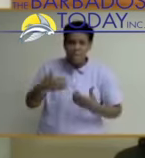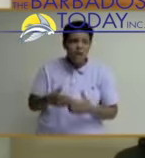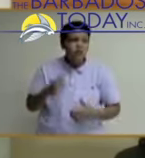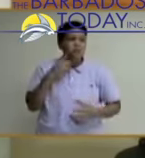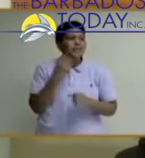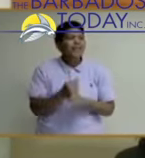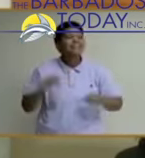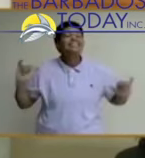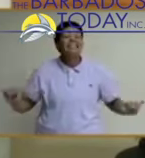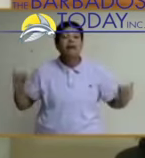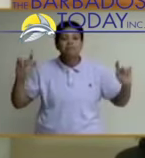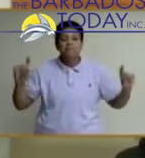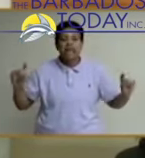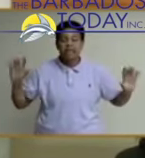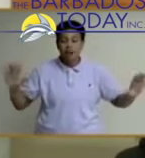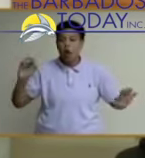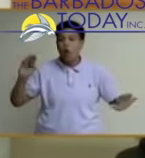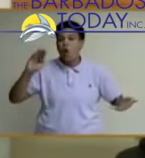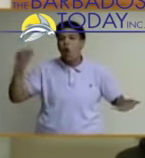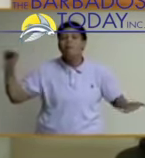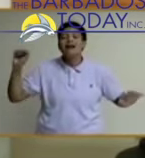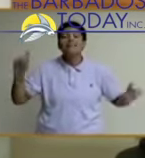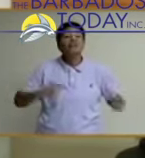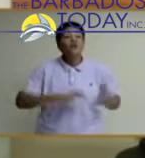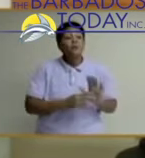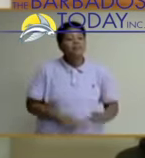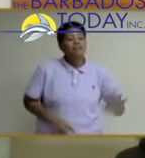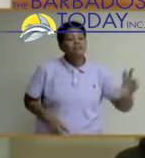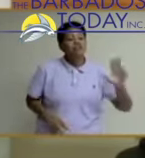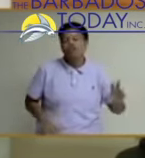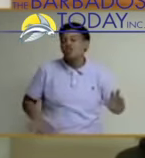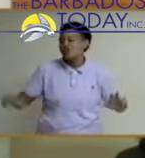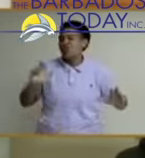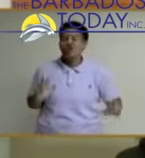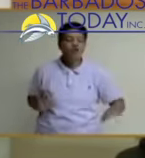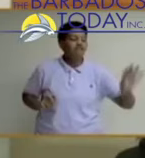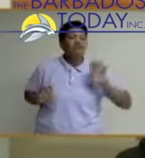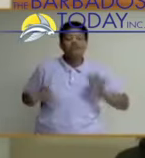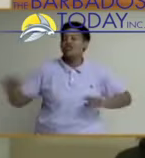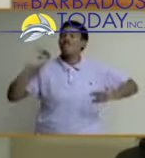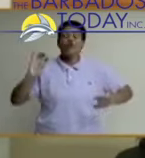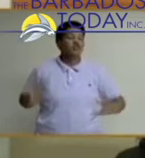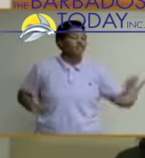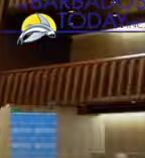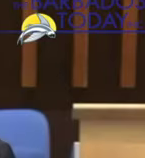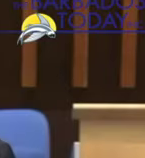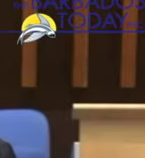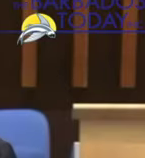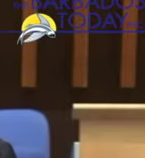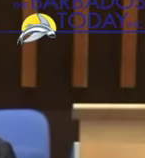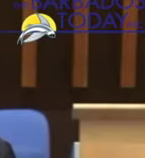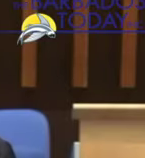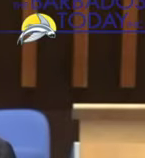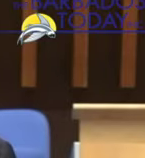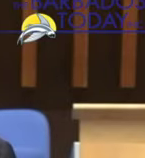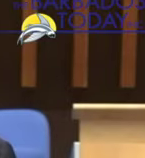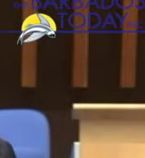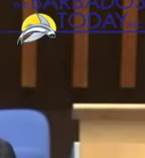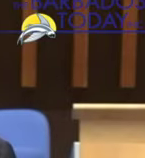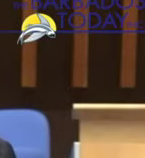same amount of tests on the COBUS itself, so we will double the number of test results that we see. And finally,